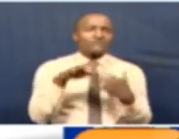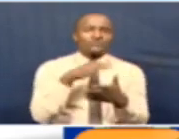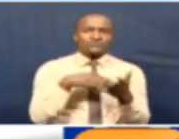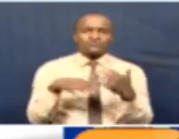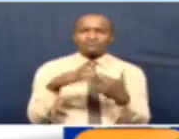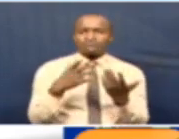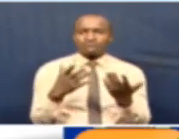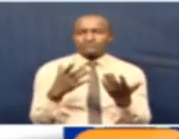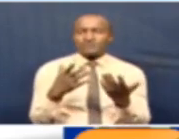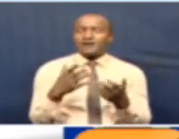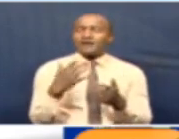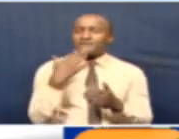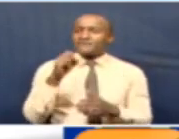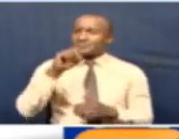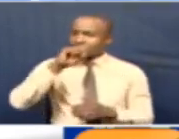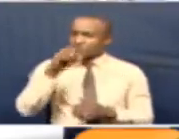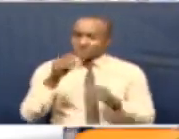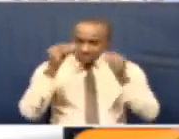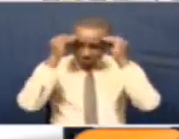500,000 university students.